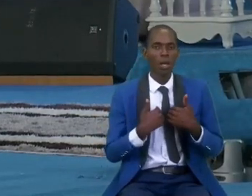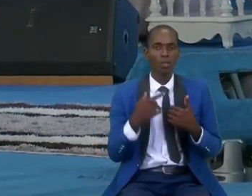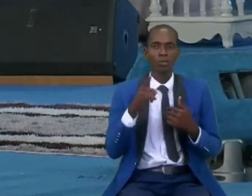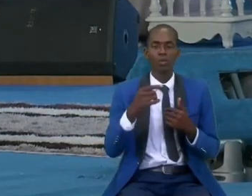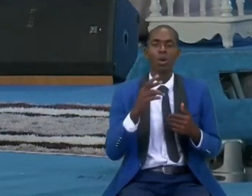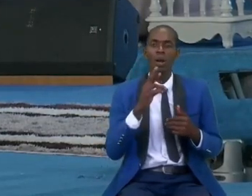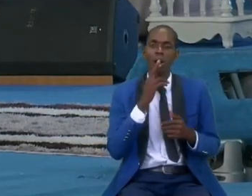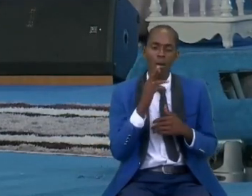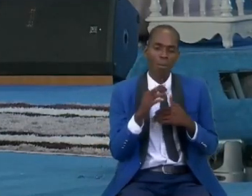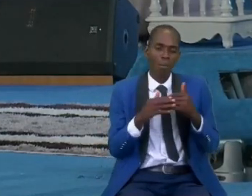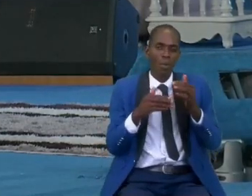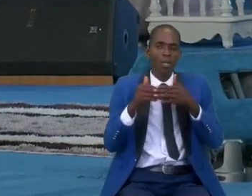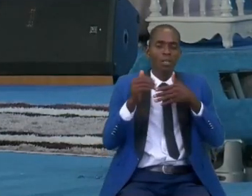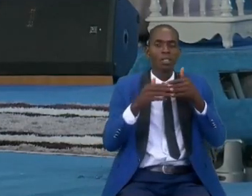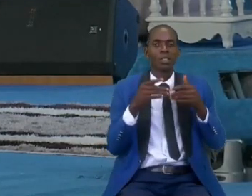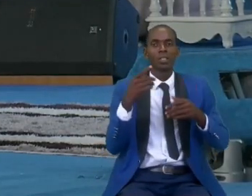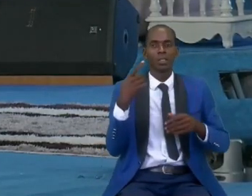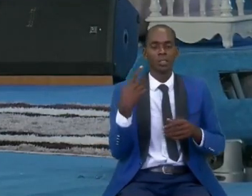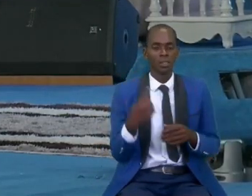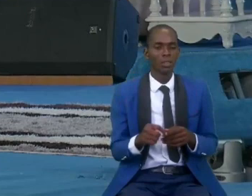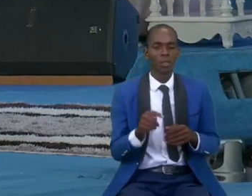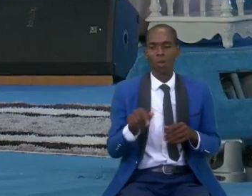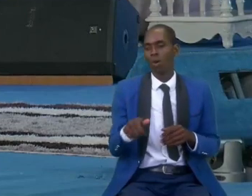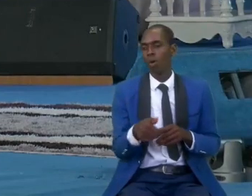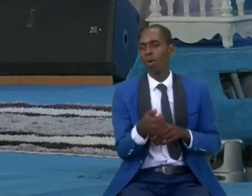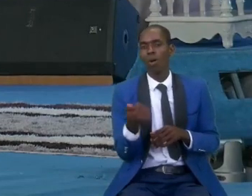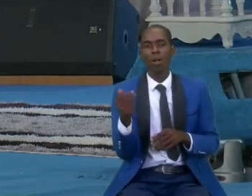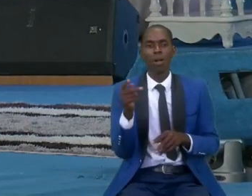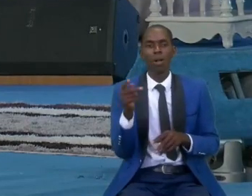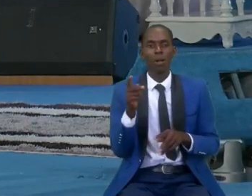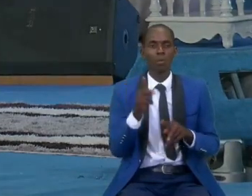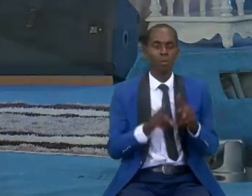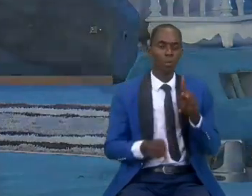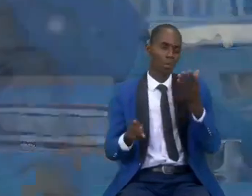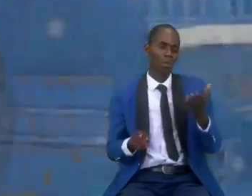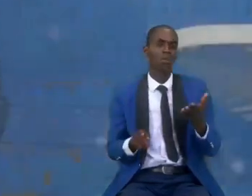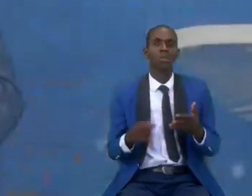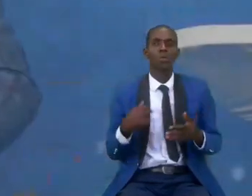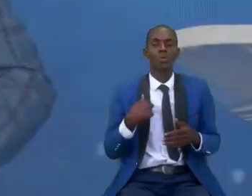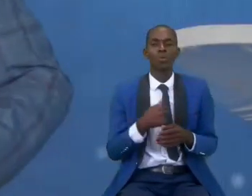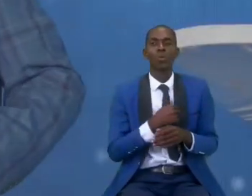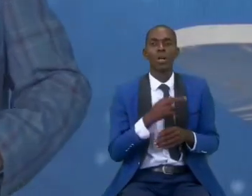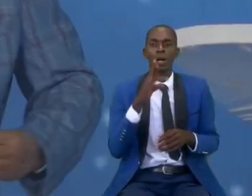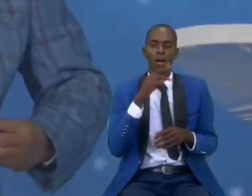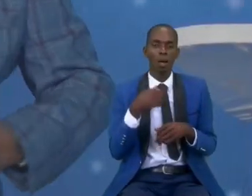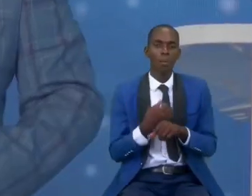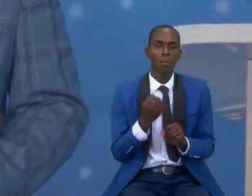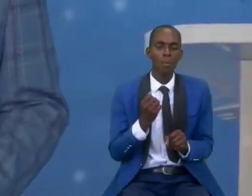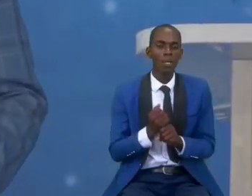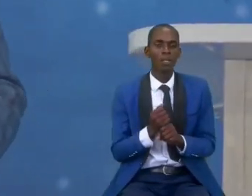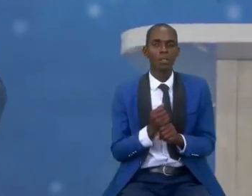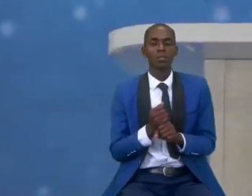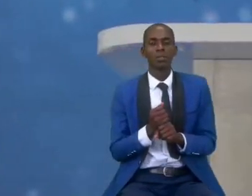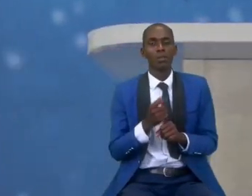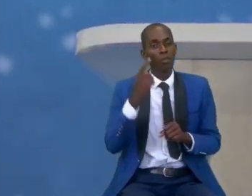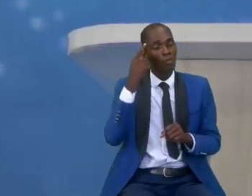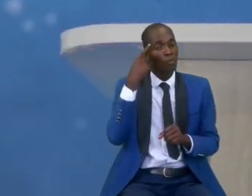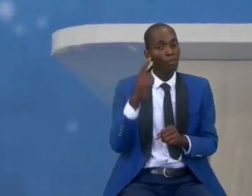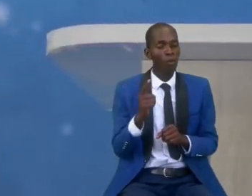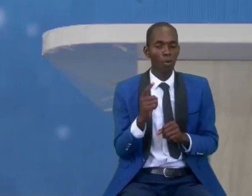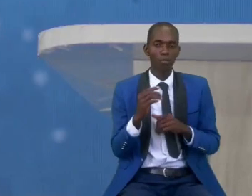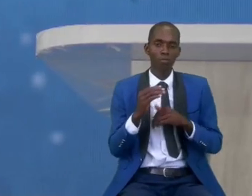people there. We're made and we're formed for edification. And then